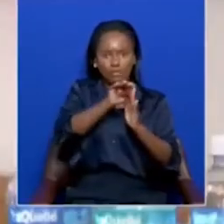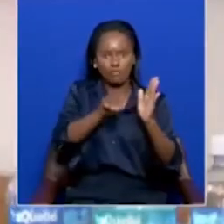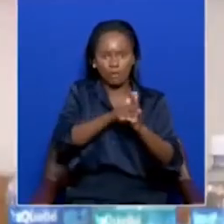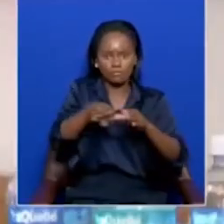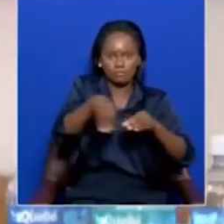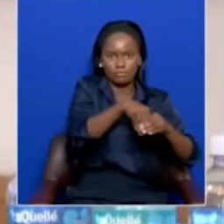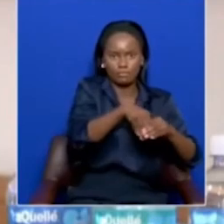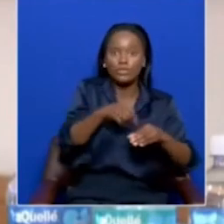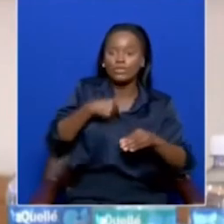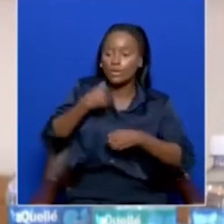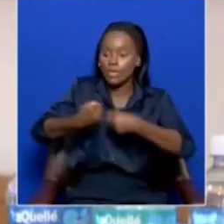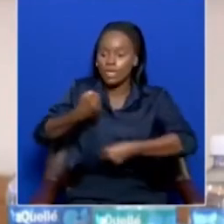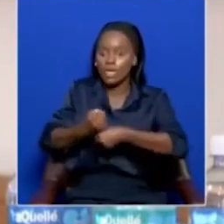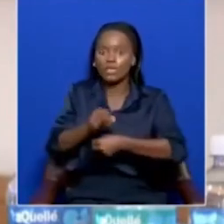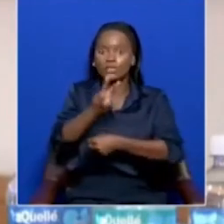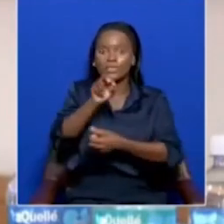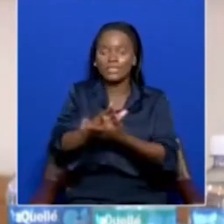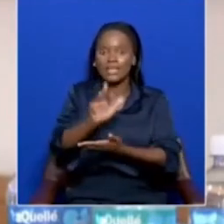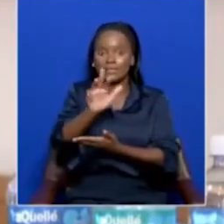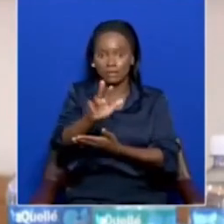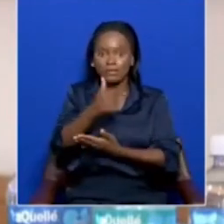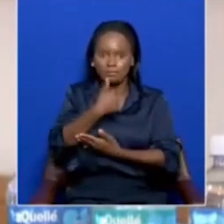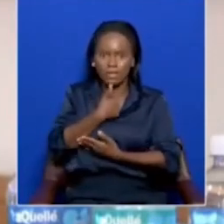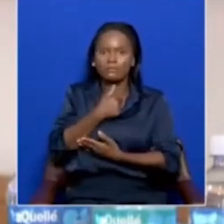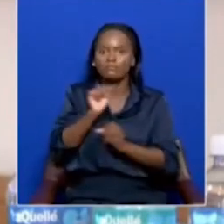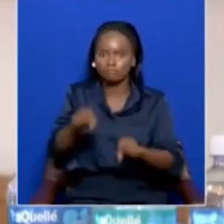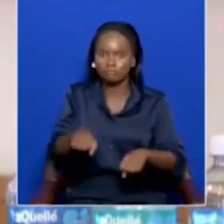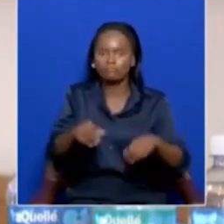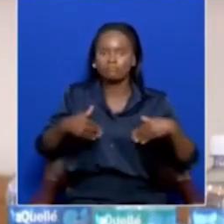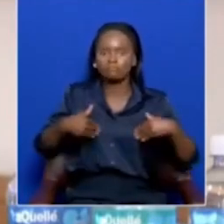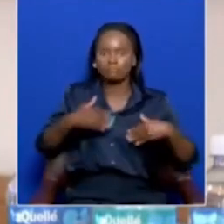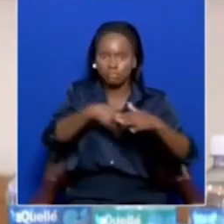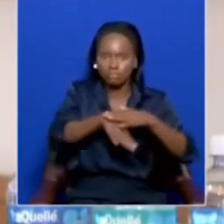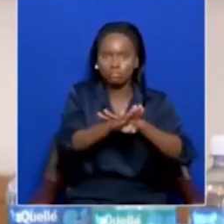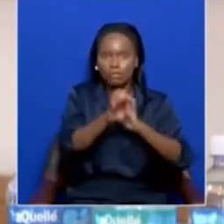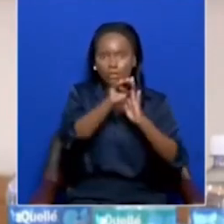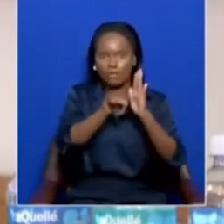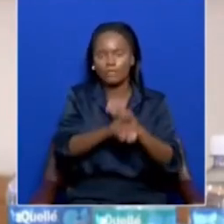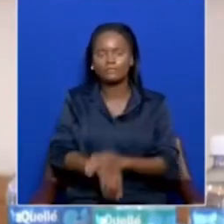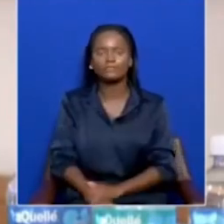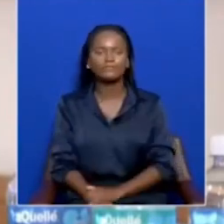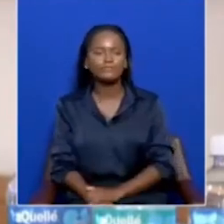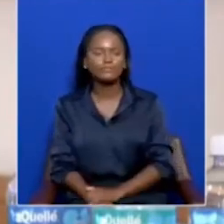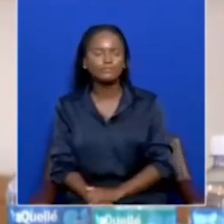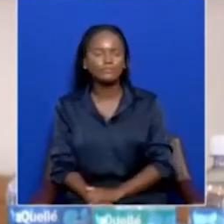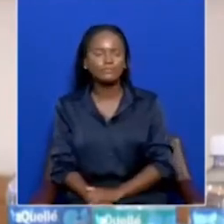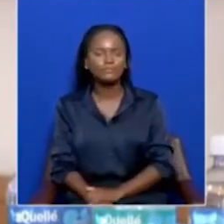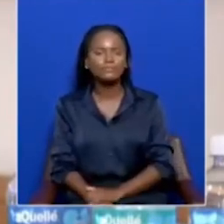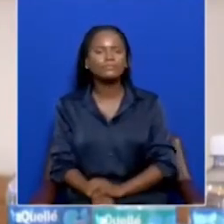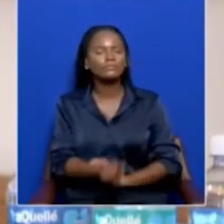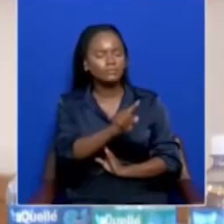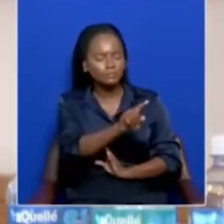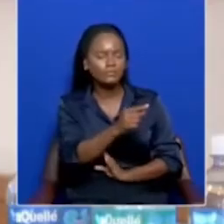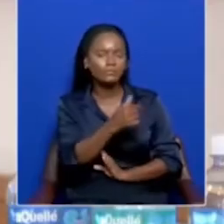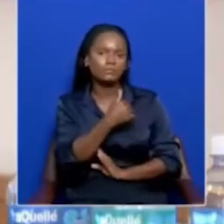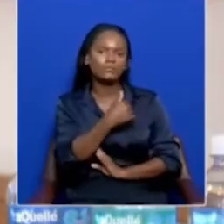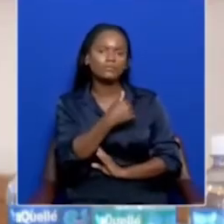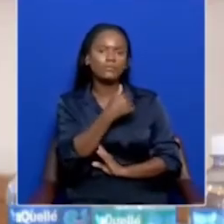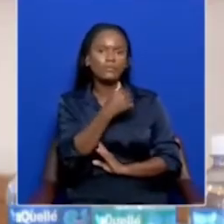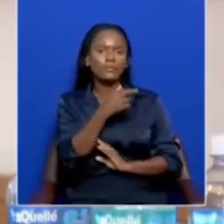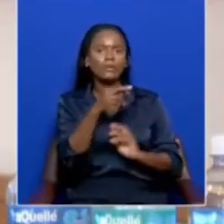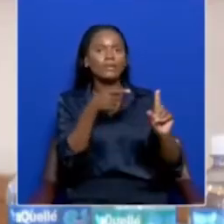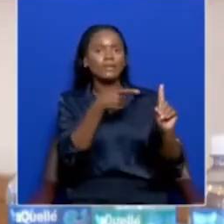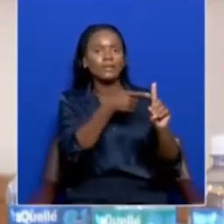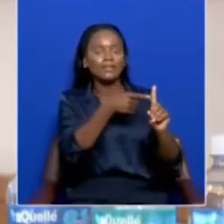step back, where you talk about going to the office of the now retired General Chiga, you said it is 2018. In your statement, you've